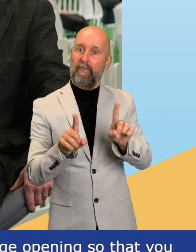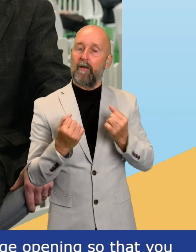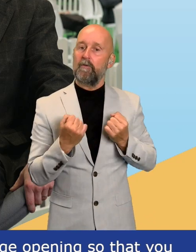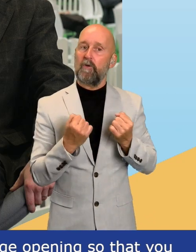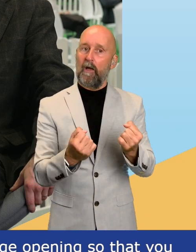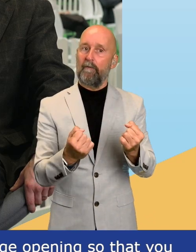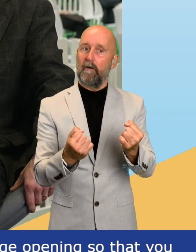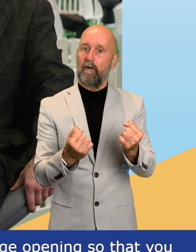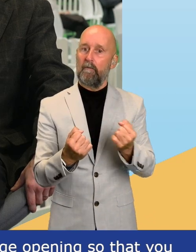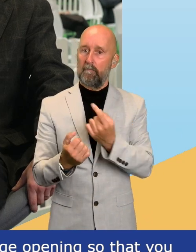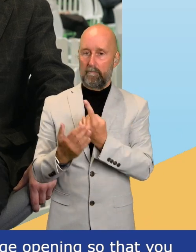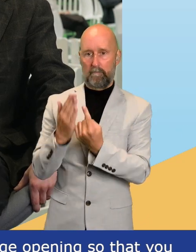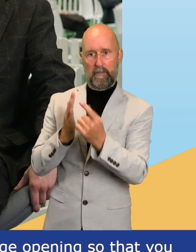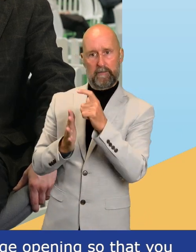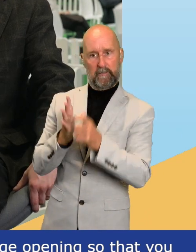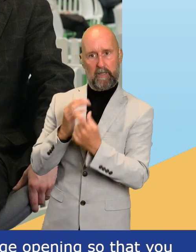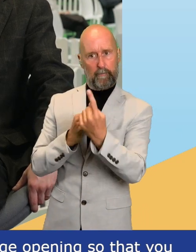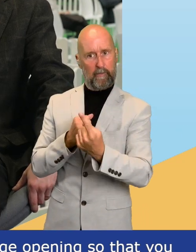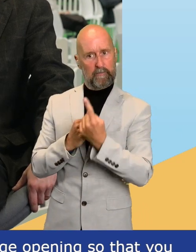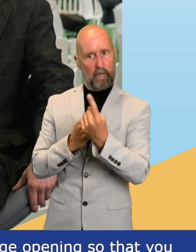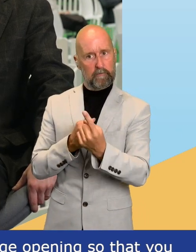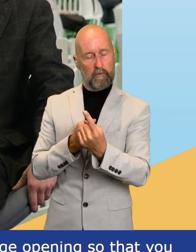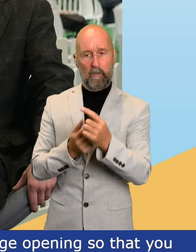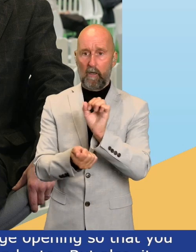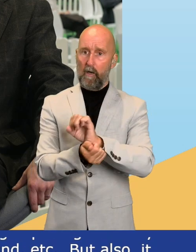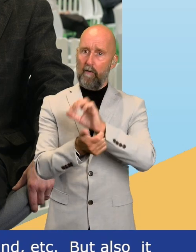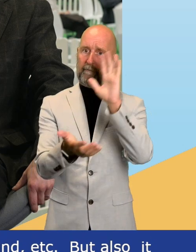they can suddenly go out on their own and there's a whole new level of freedom.